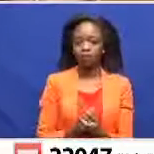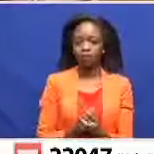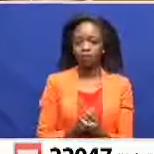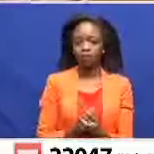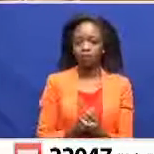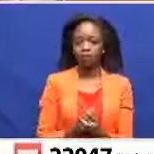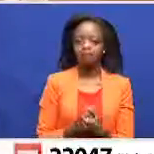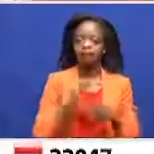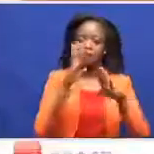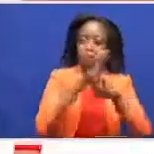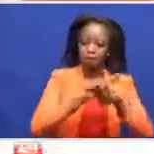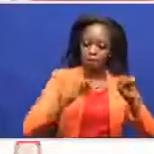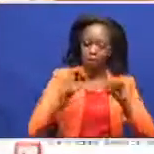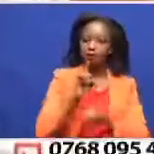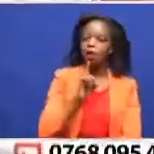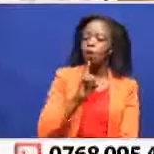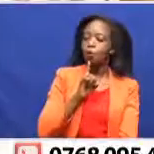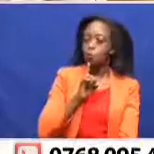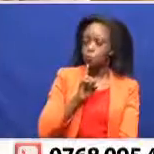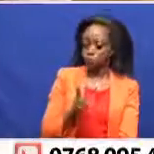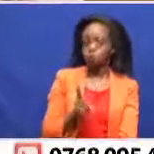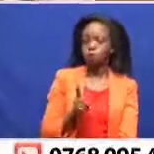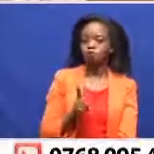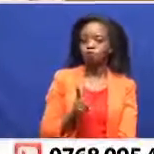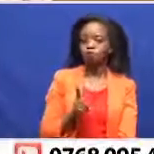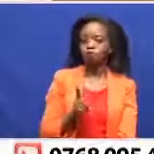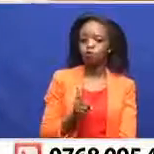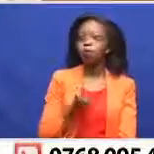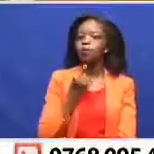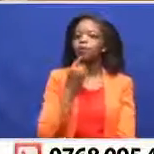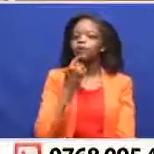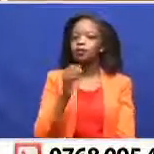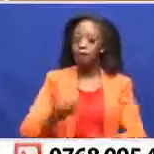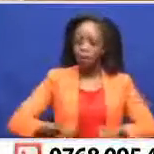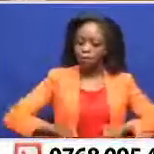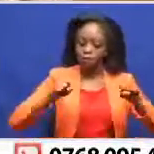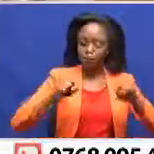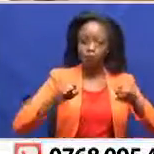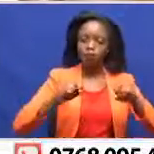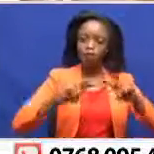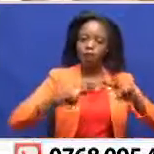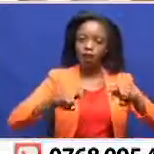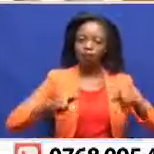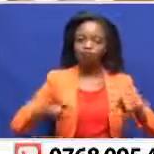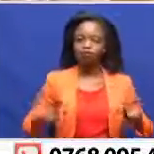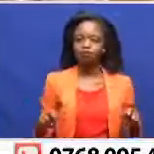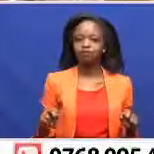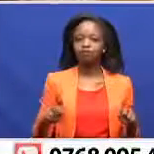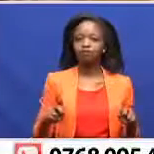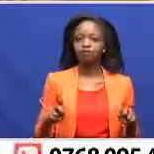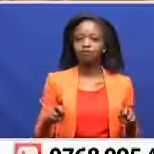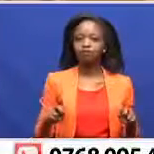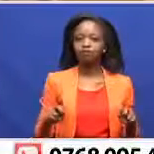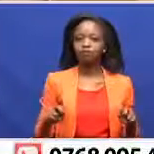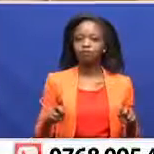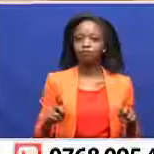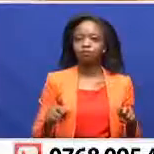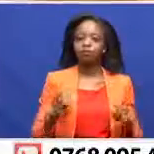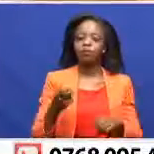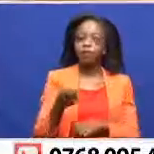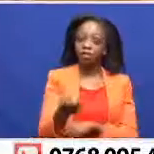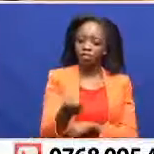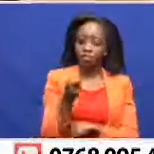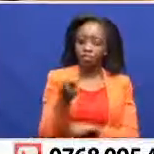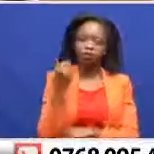akisema kwamba rais amemdirect, aambie mkubwa ya upelelezi, ahakikishe kwamba waizi wote